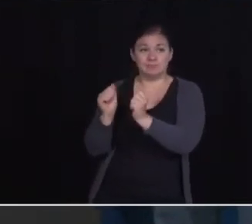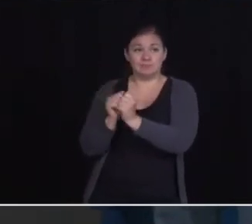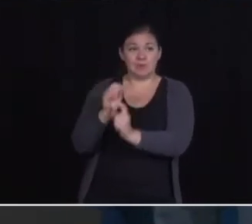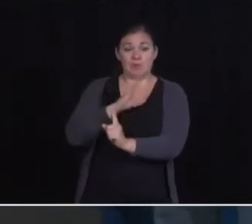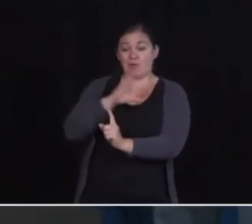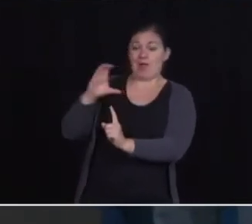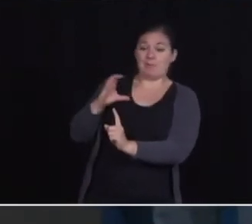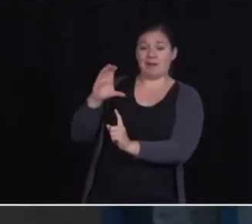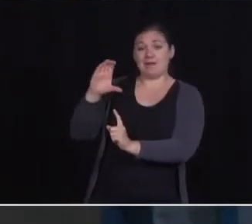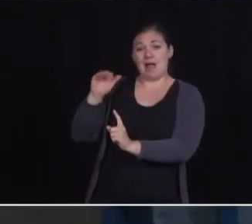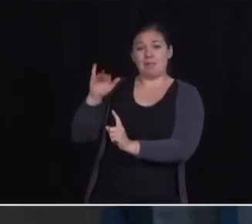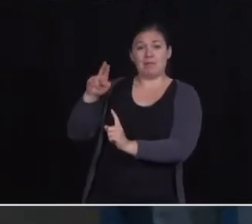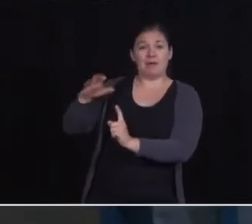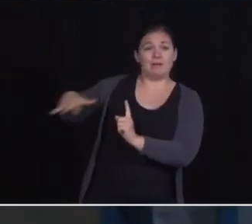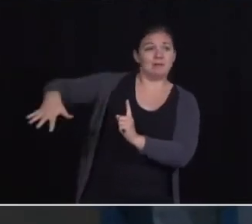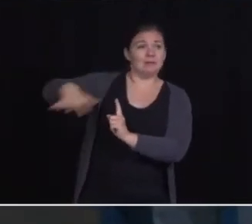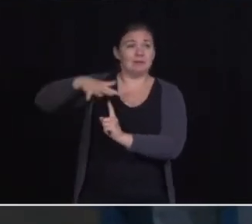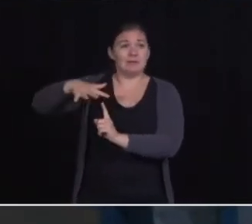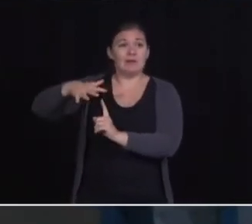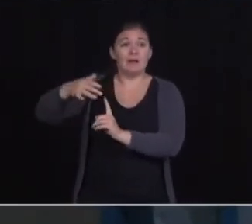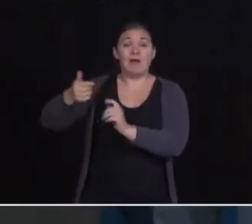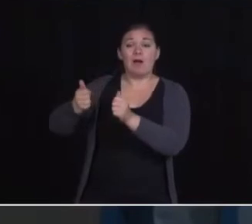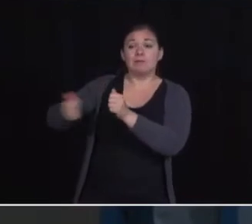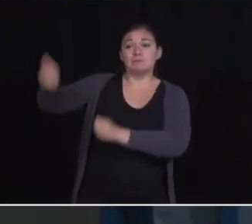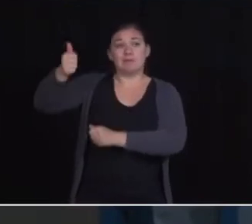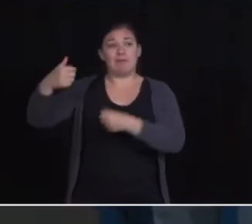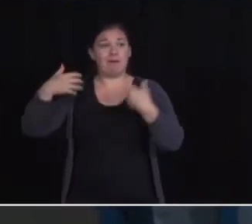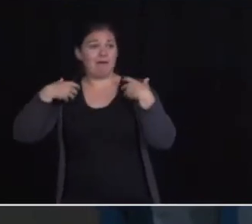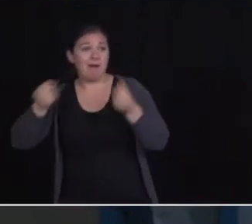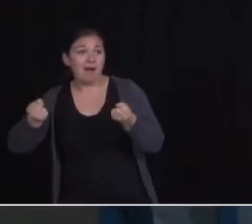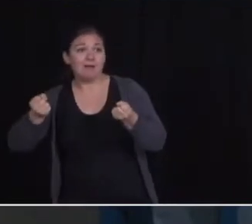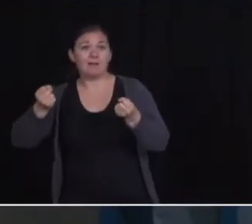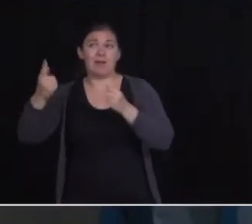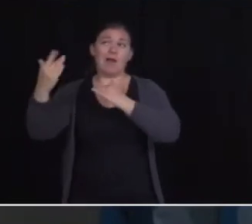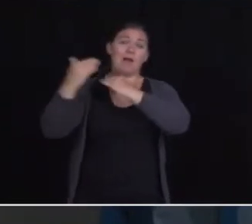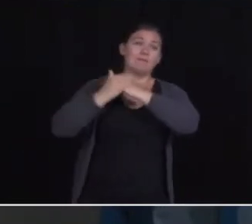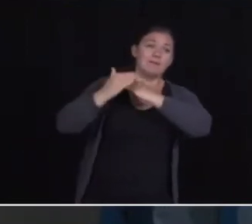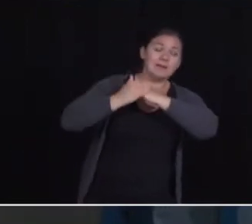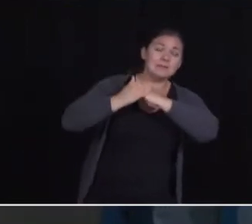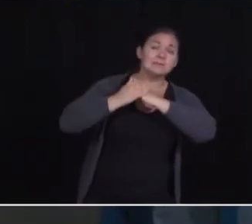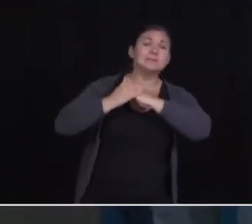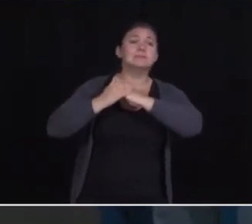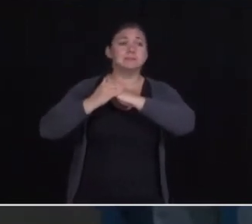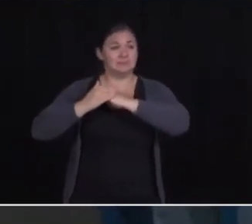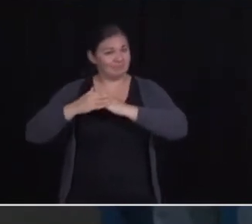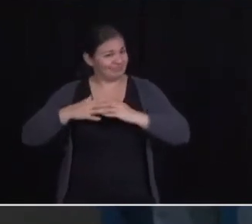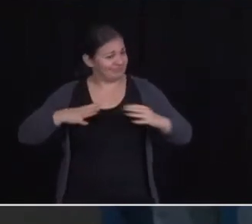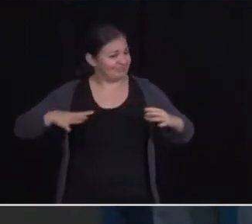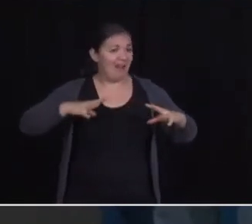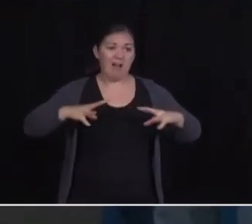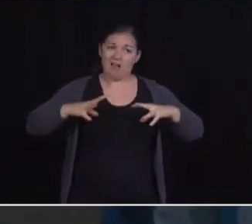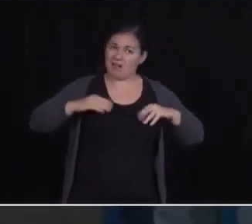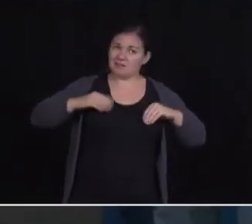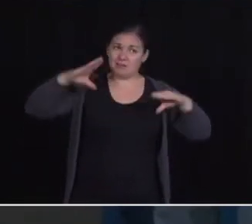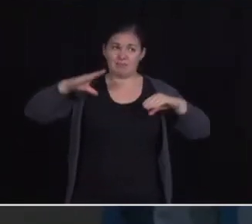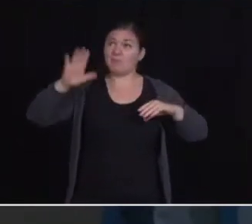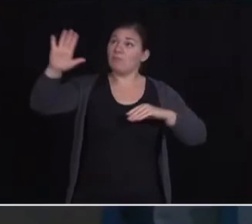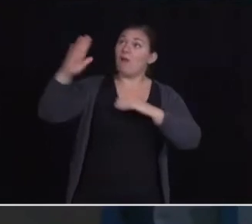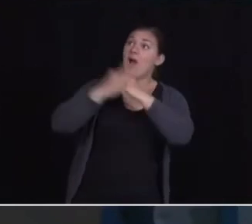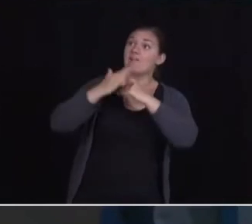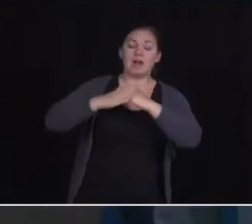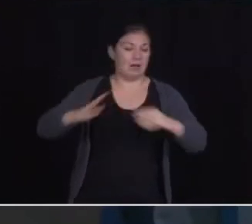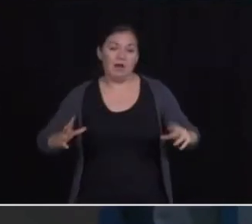of recommendations, and we've accepted all of them. Effective Saturday, 12:01